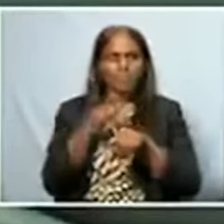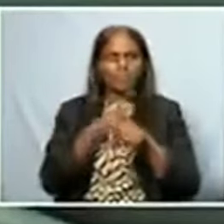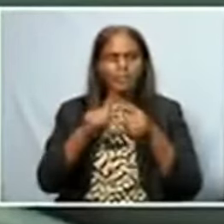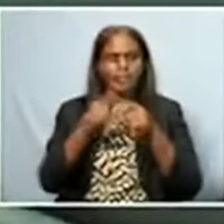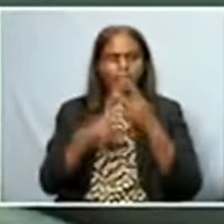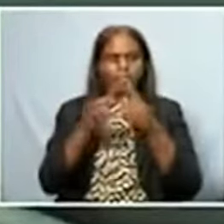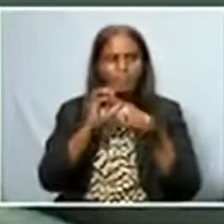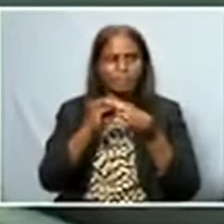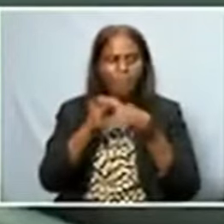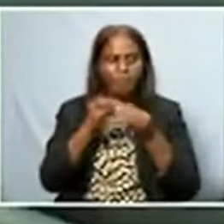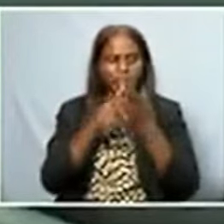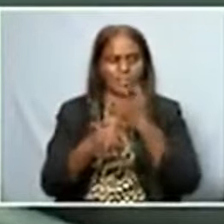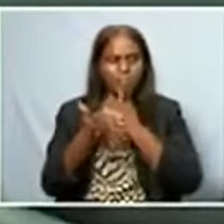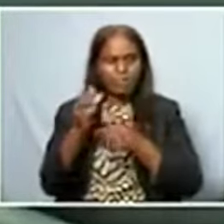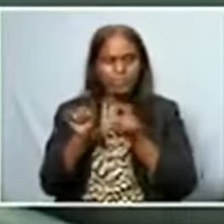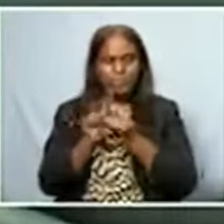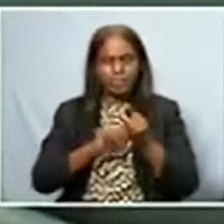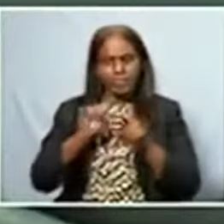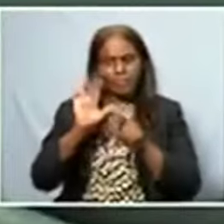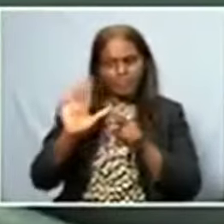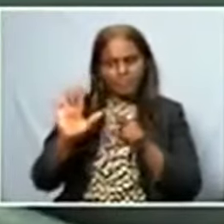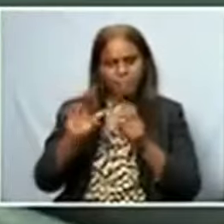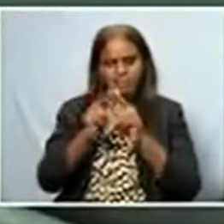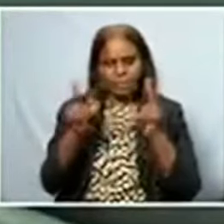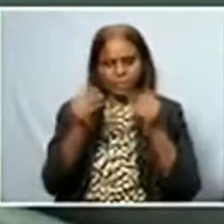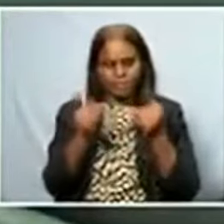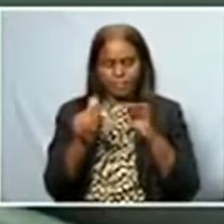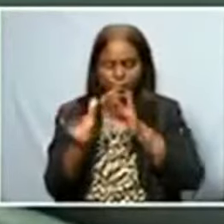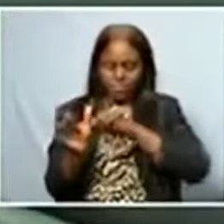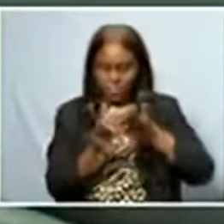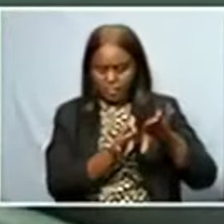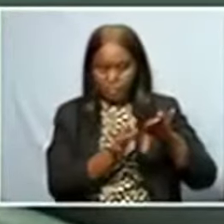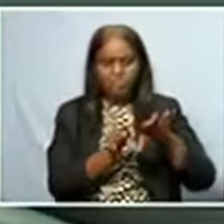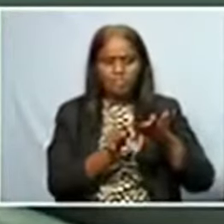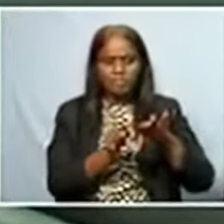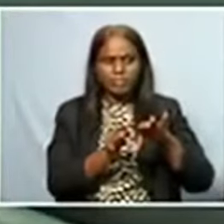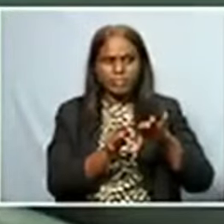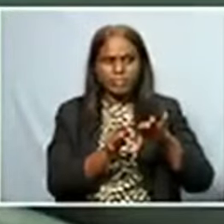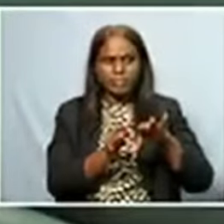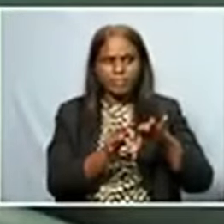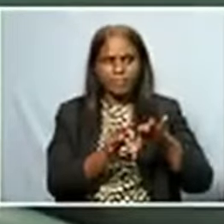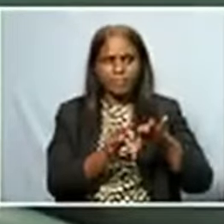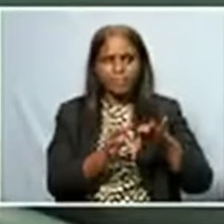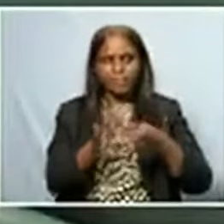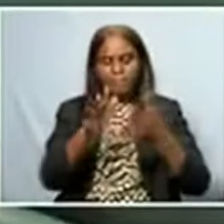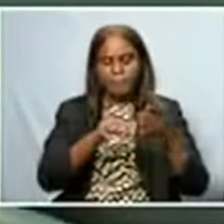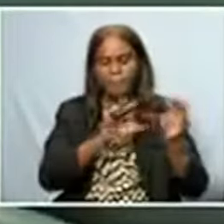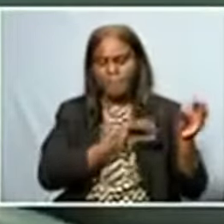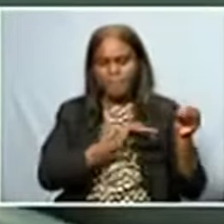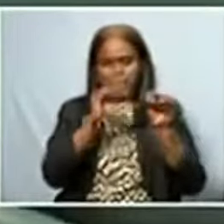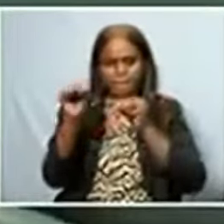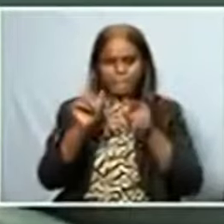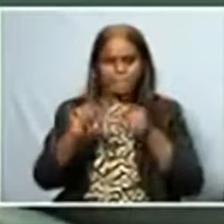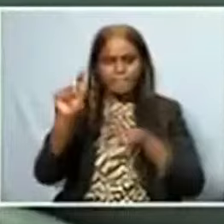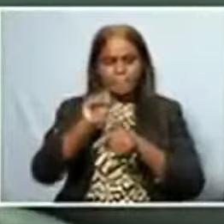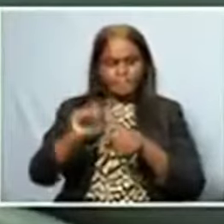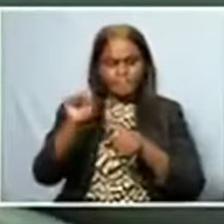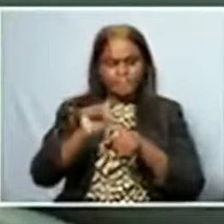further consultations are underway. So I've rescheduled to